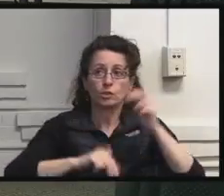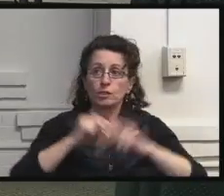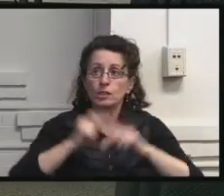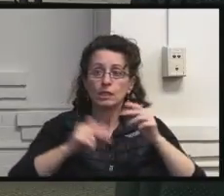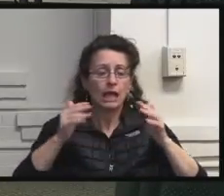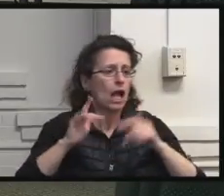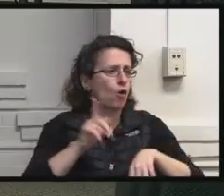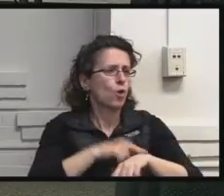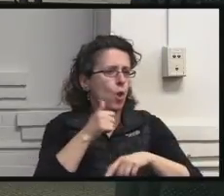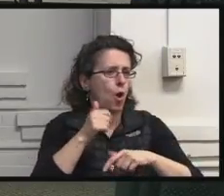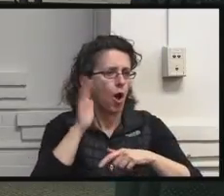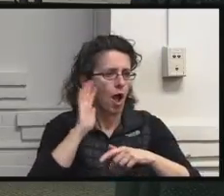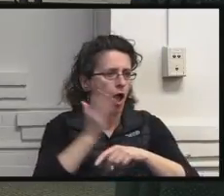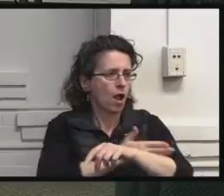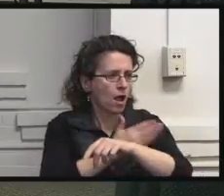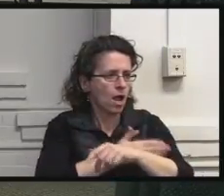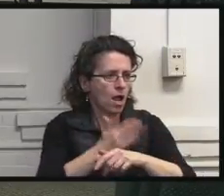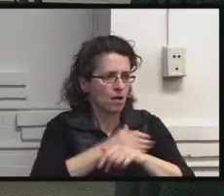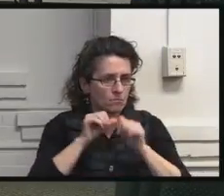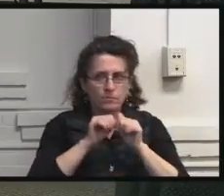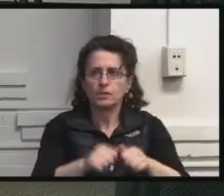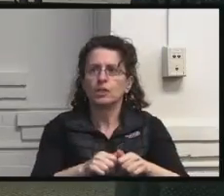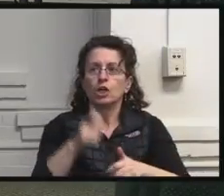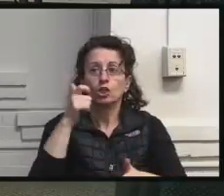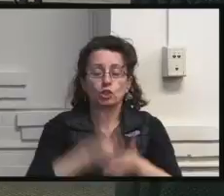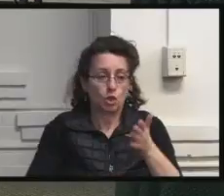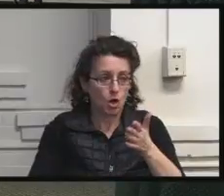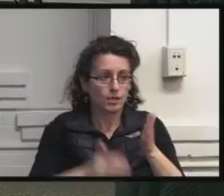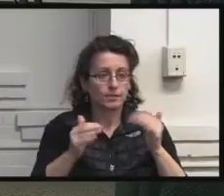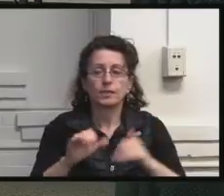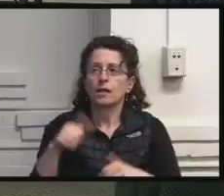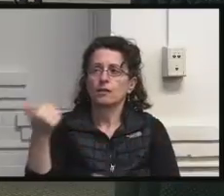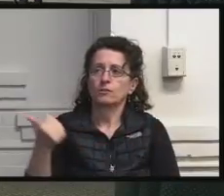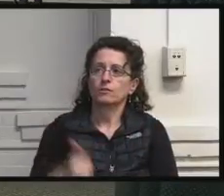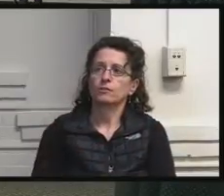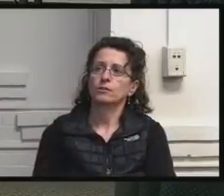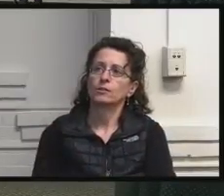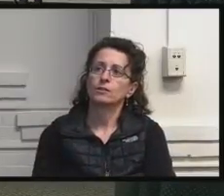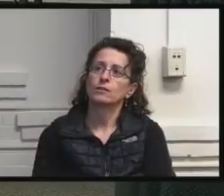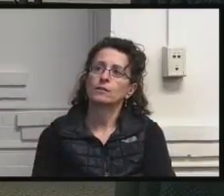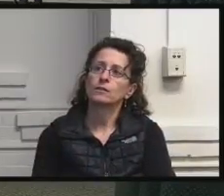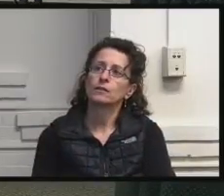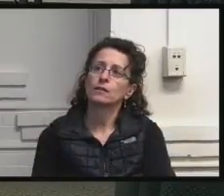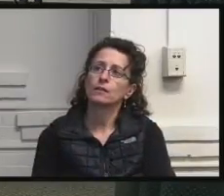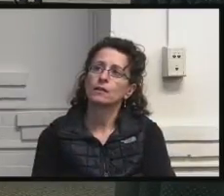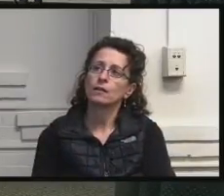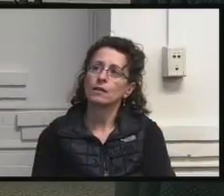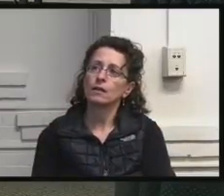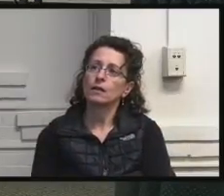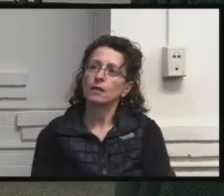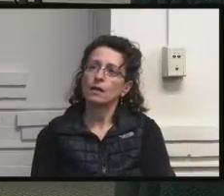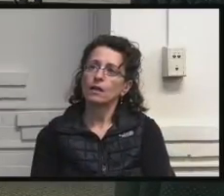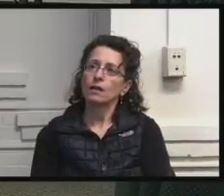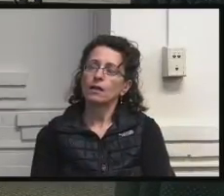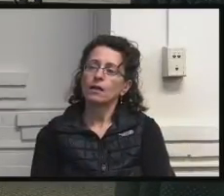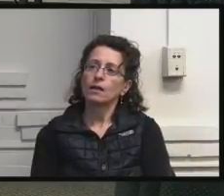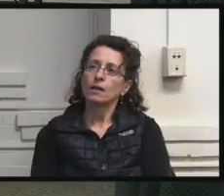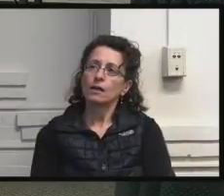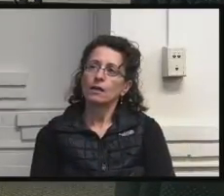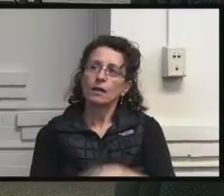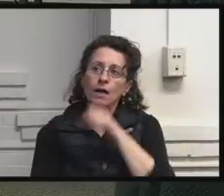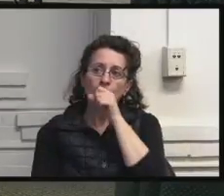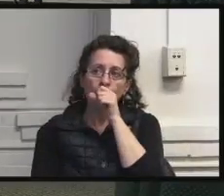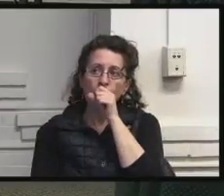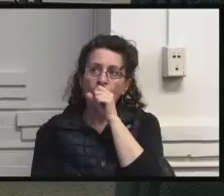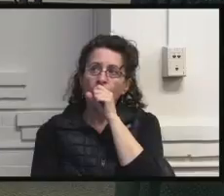construction duration, then cost, and then other. So which is the most important?